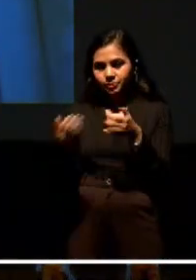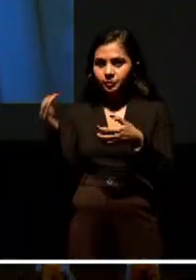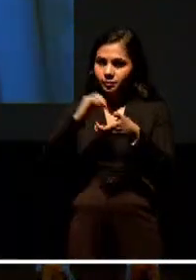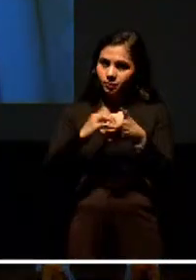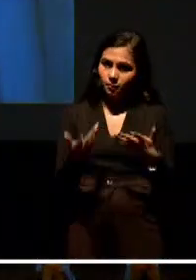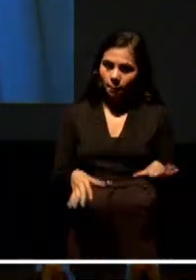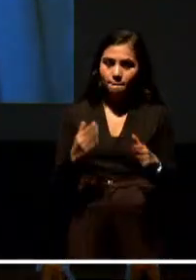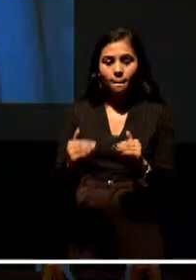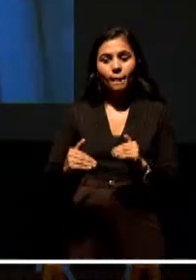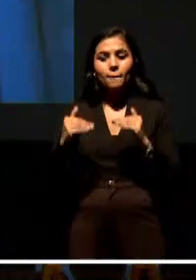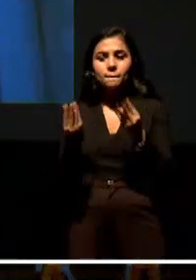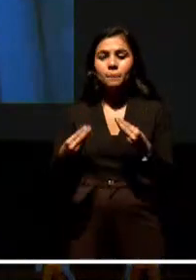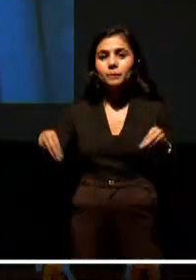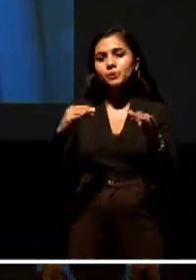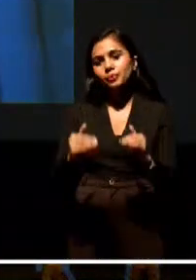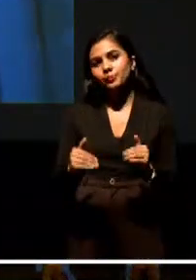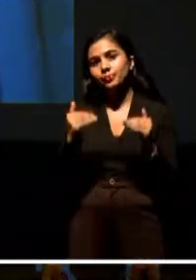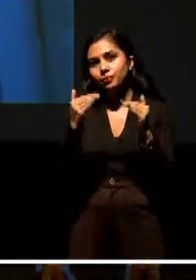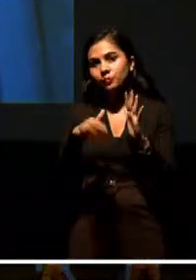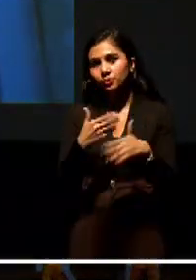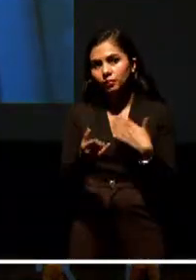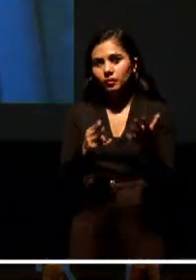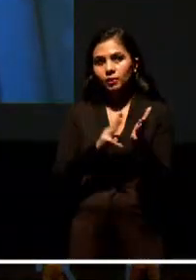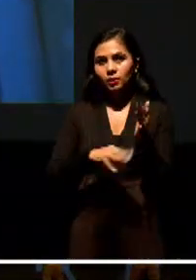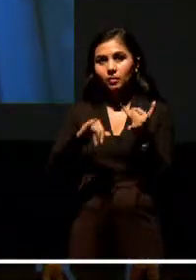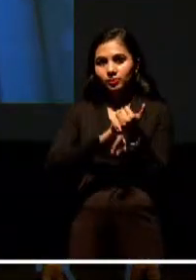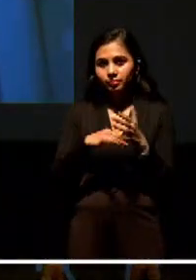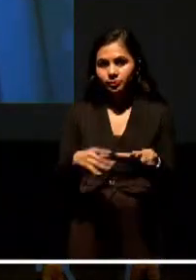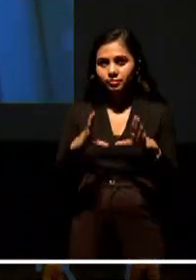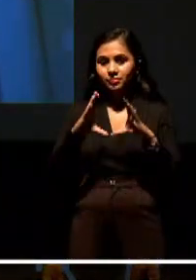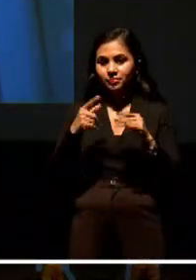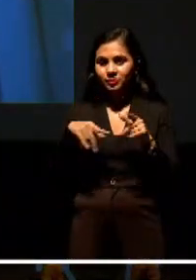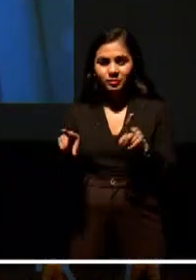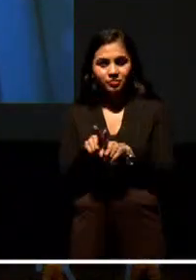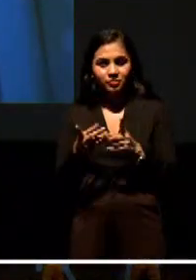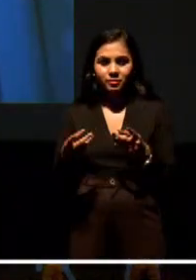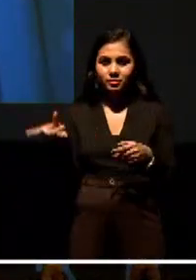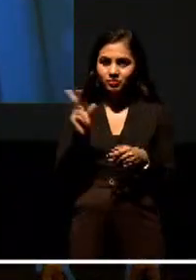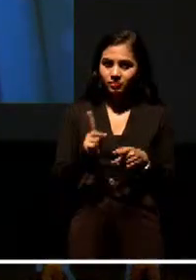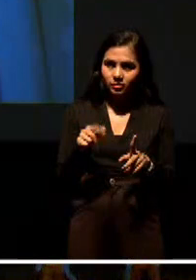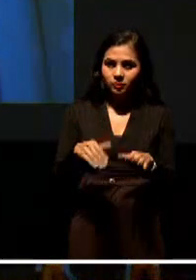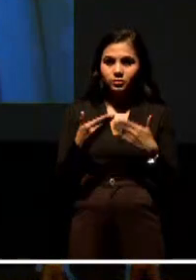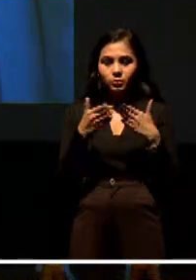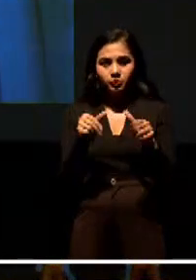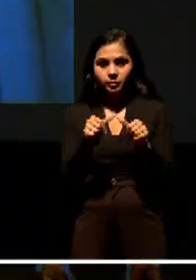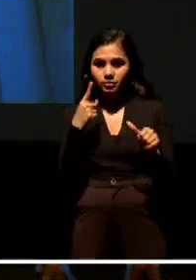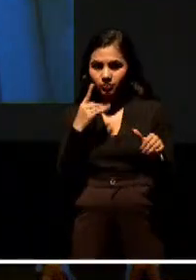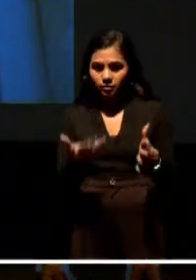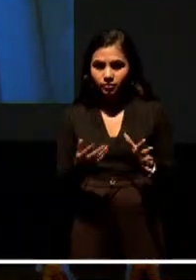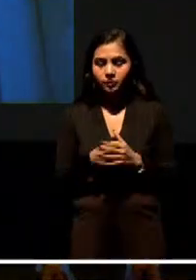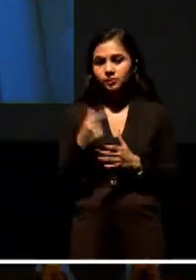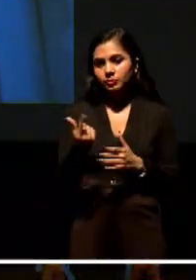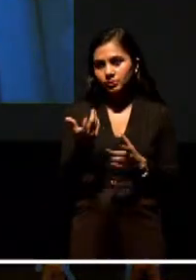more advanced. Because now Microsoft is again collaborated with OpenAI, which is ChatGPT, which everyone has